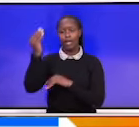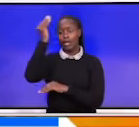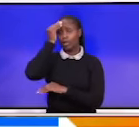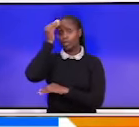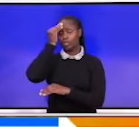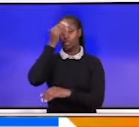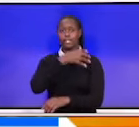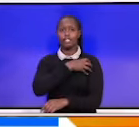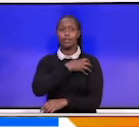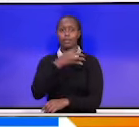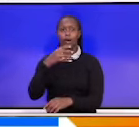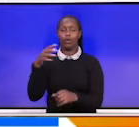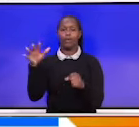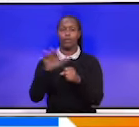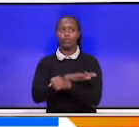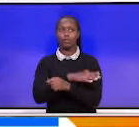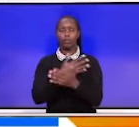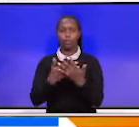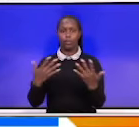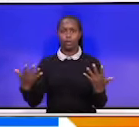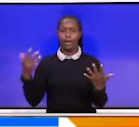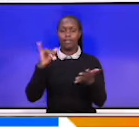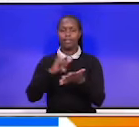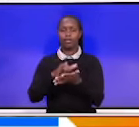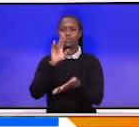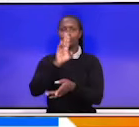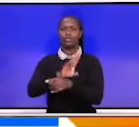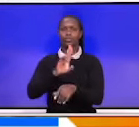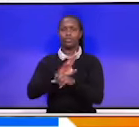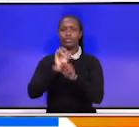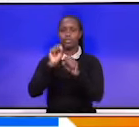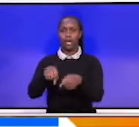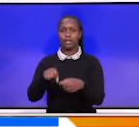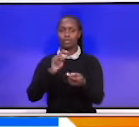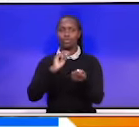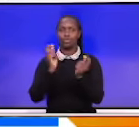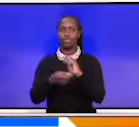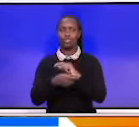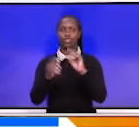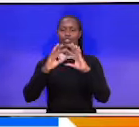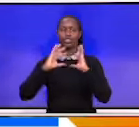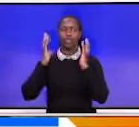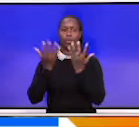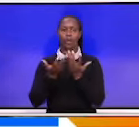most powerful weapon which we can use to change the world.